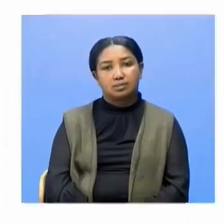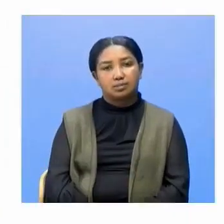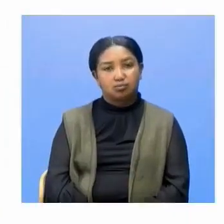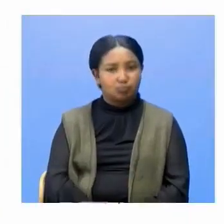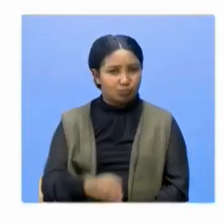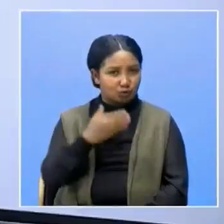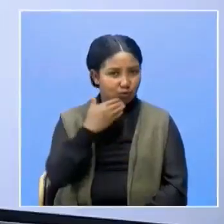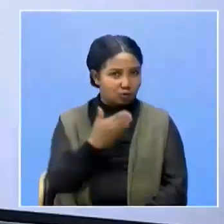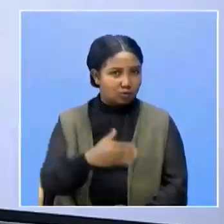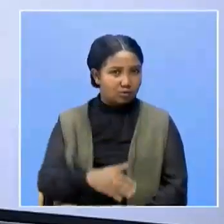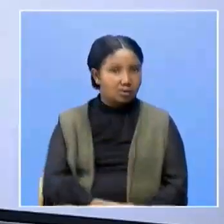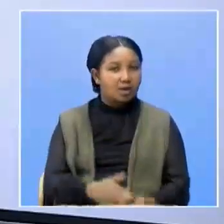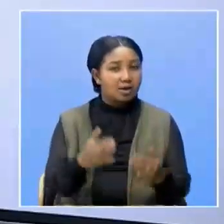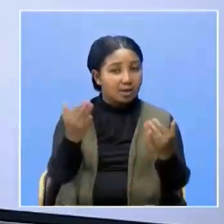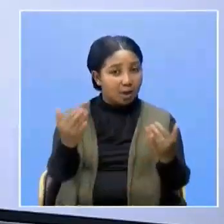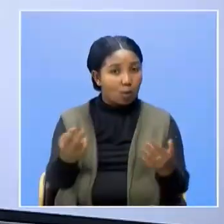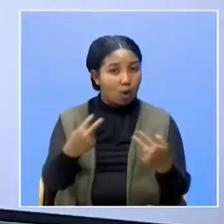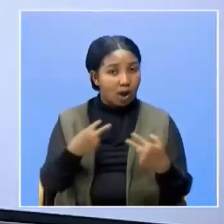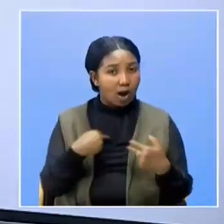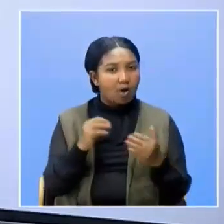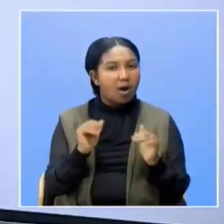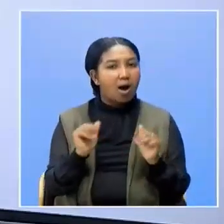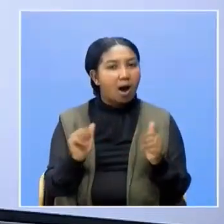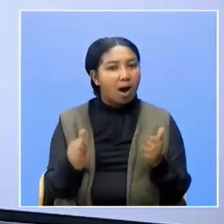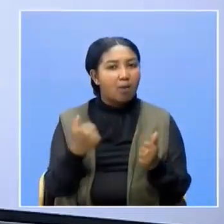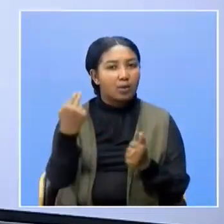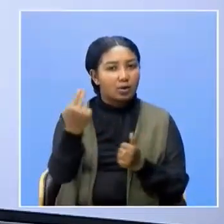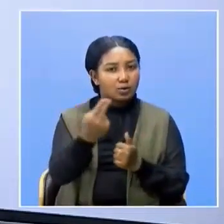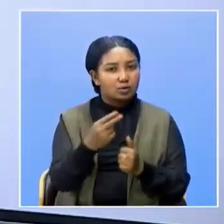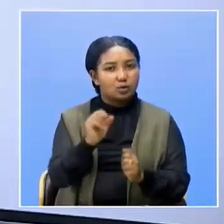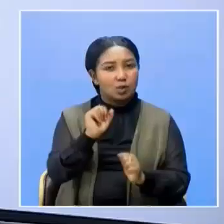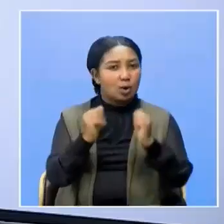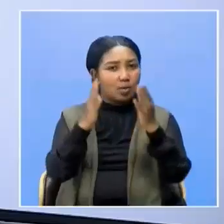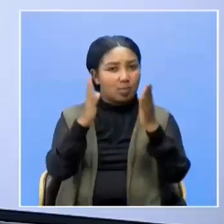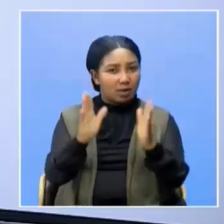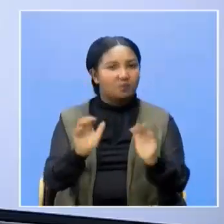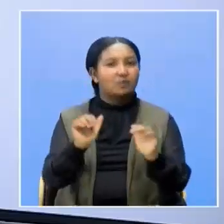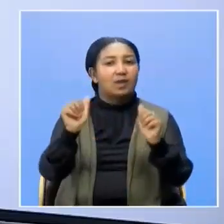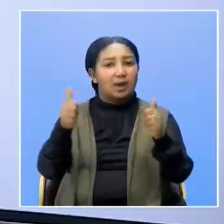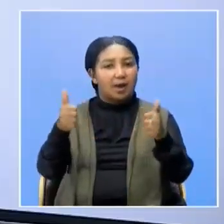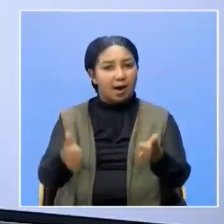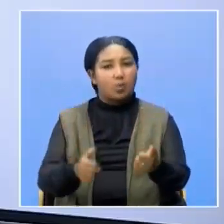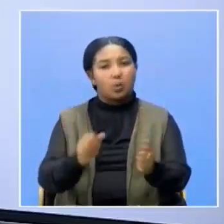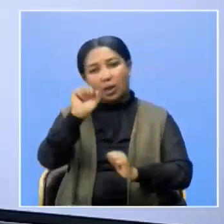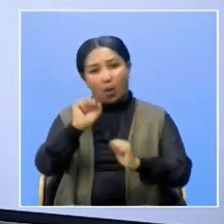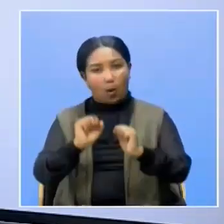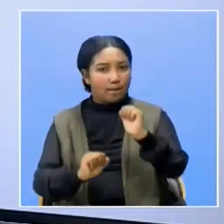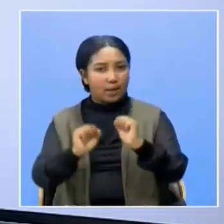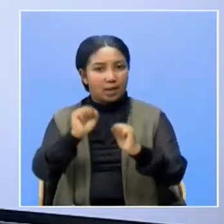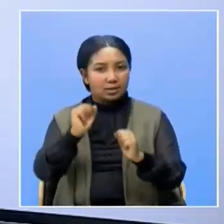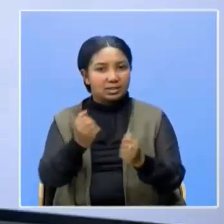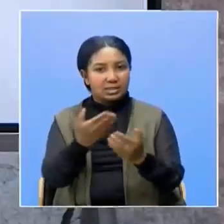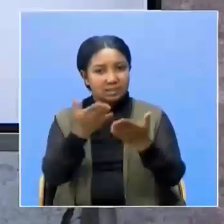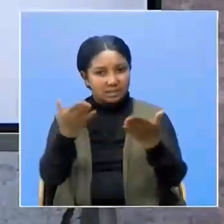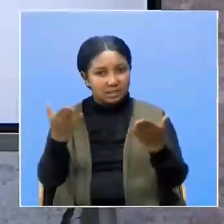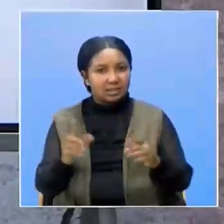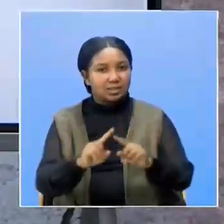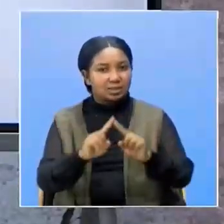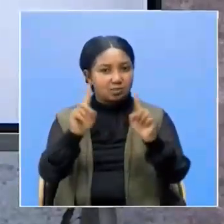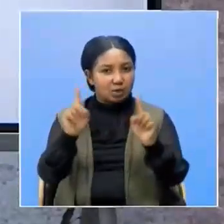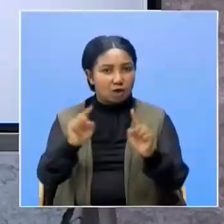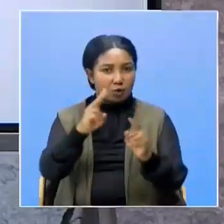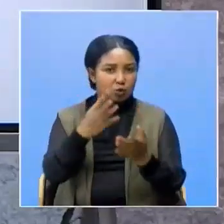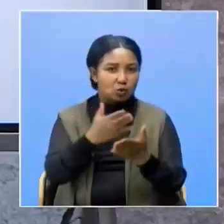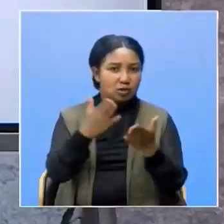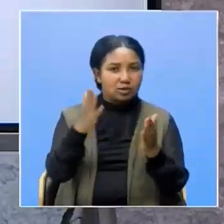Good. Now we have seen how we use comparatives, how we compare things, especially 2